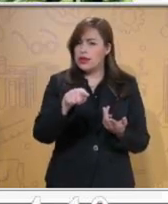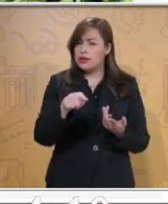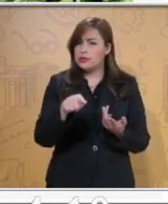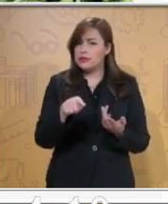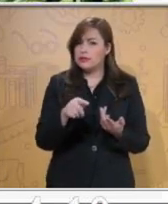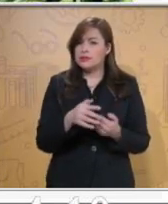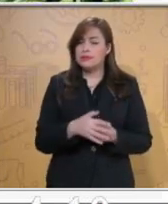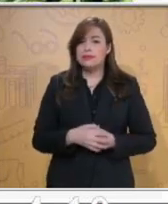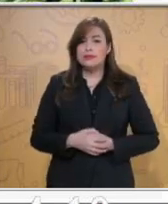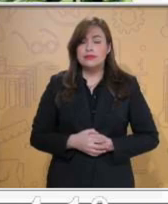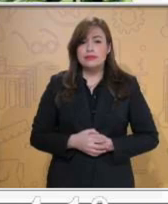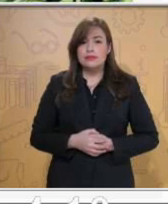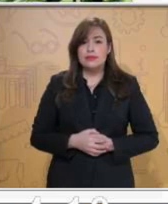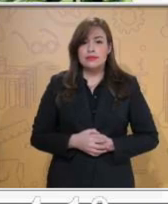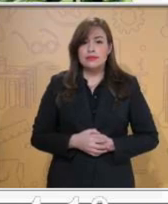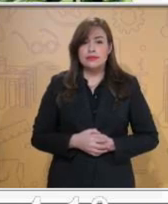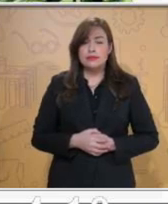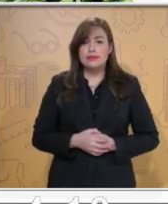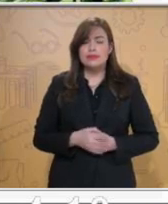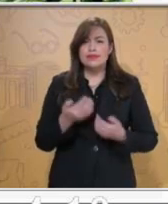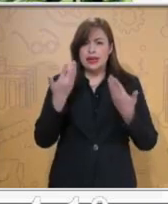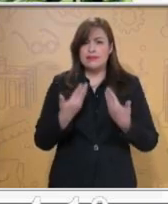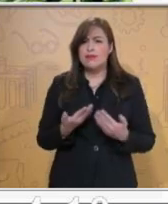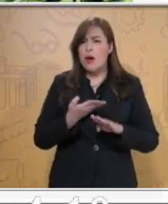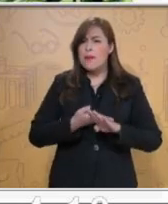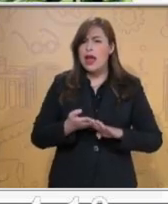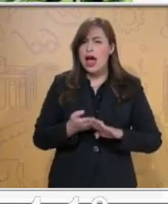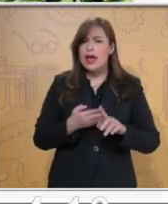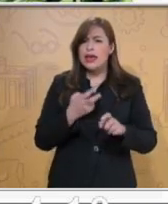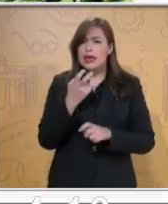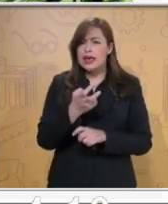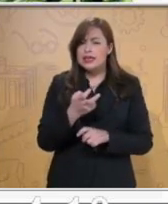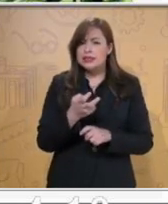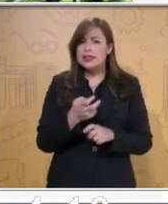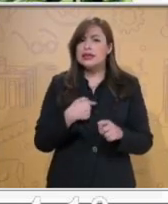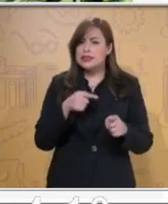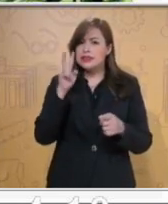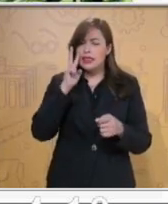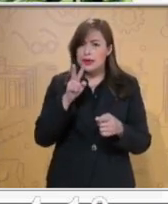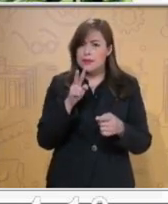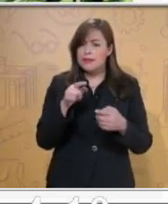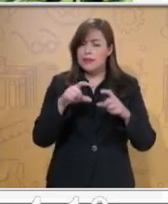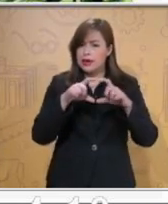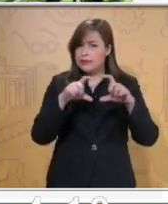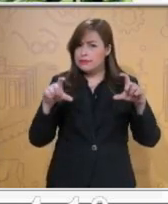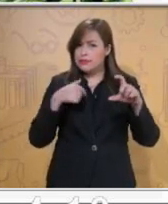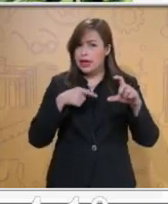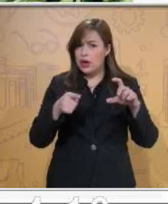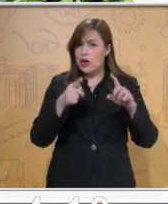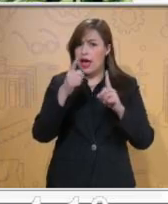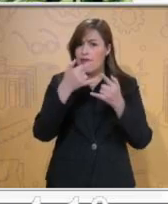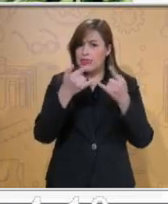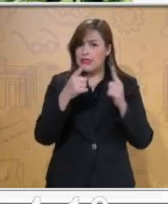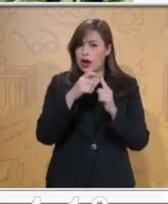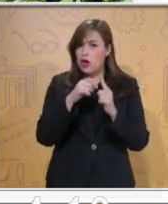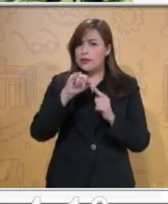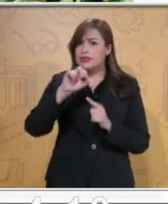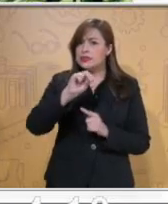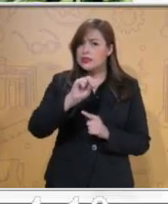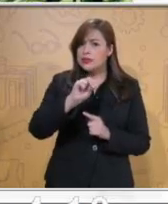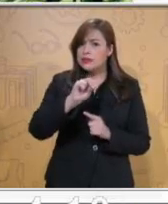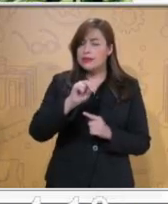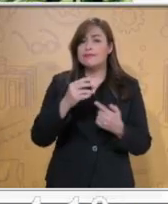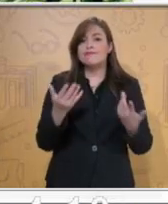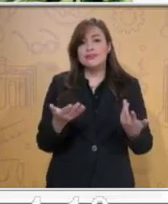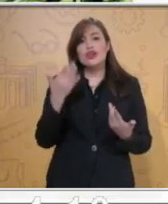White is a character that belongs to a comic strip? Yes or no? Well, I'm sure you know